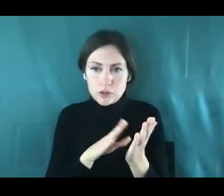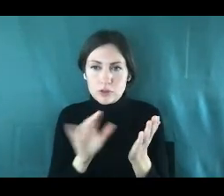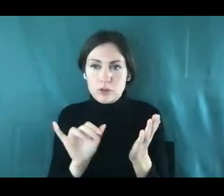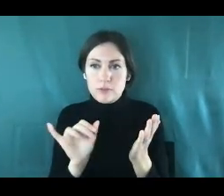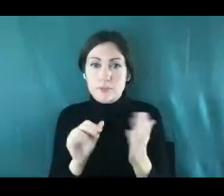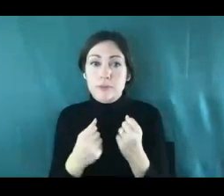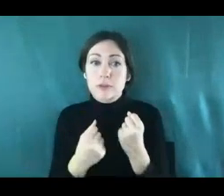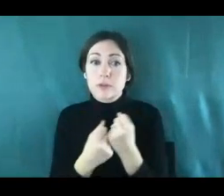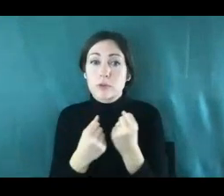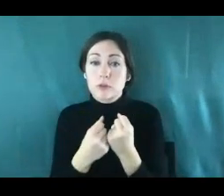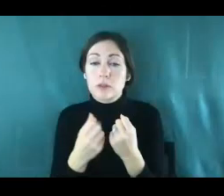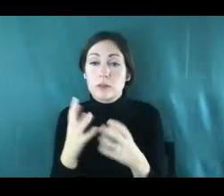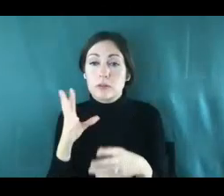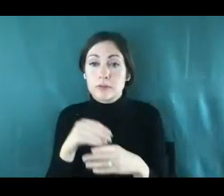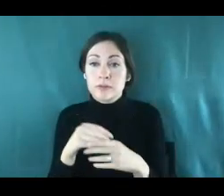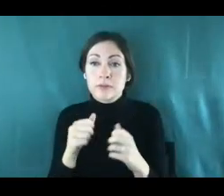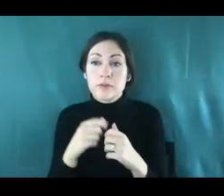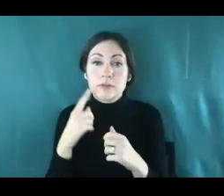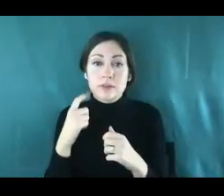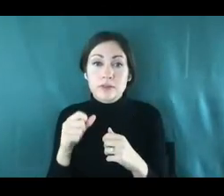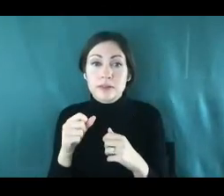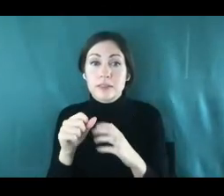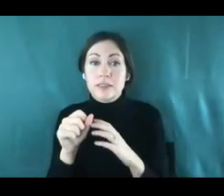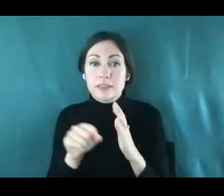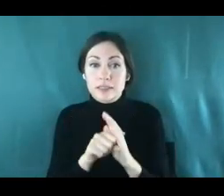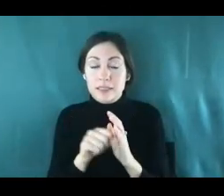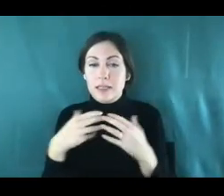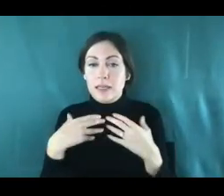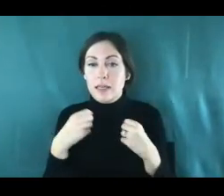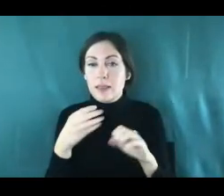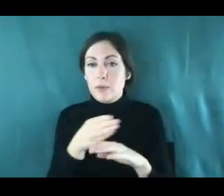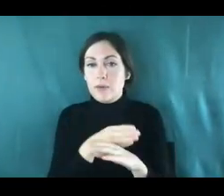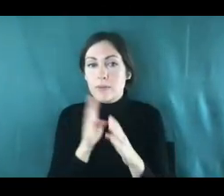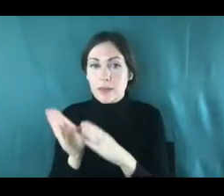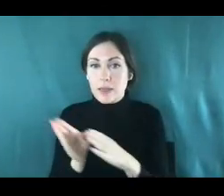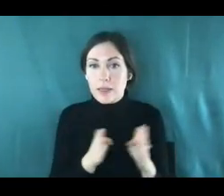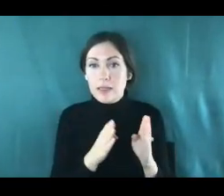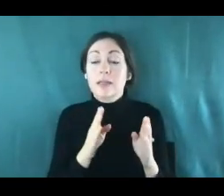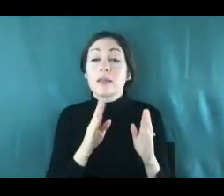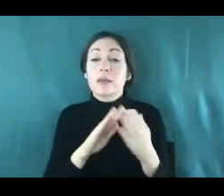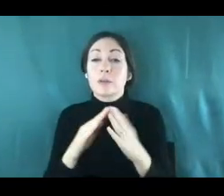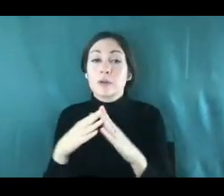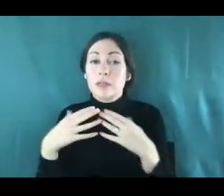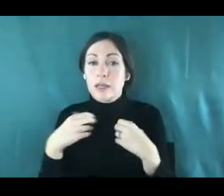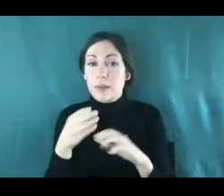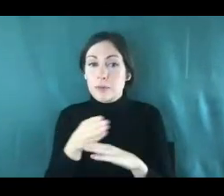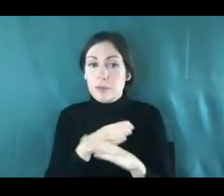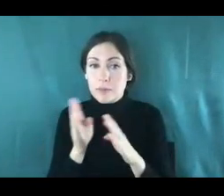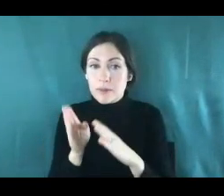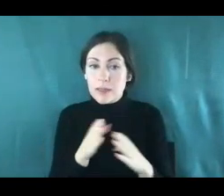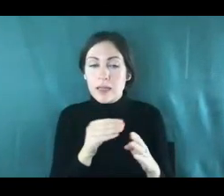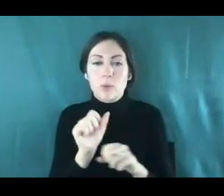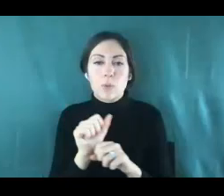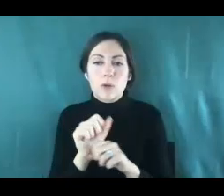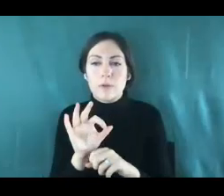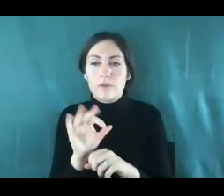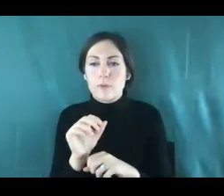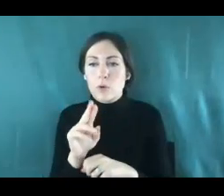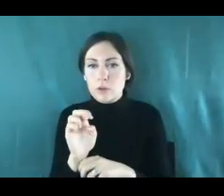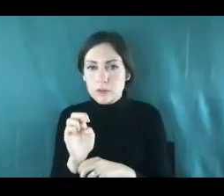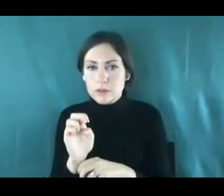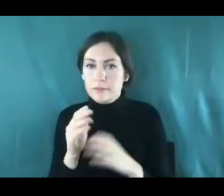Supporting integration of Silver State Health Improvement Plan, Community Health Improvement Plan, and workforce development